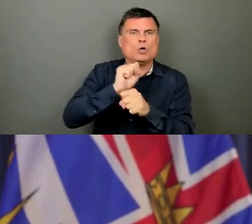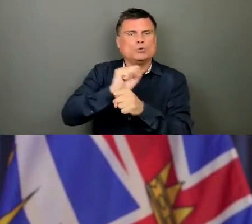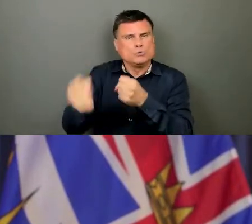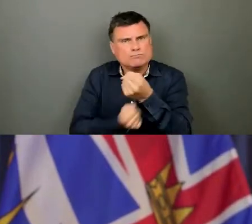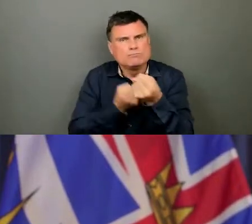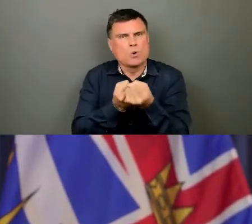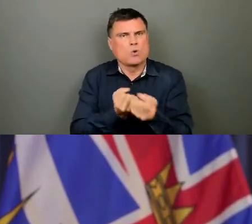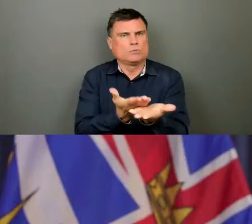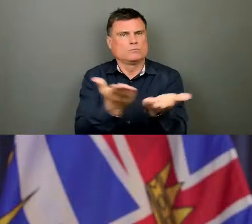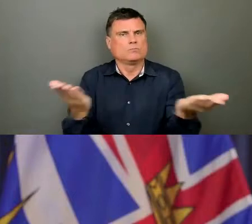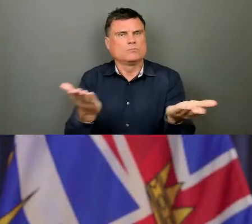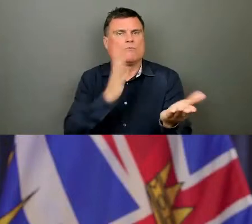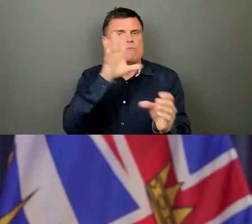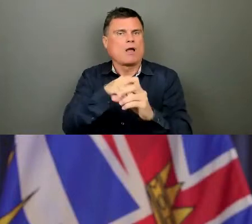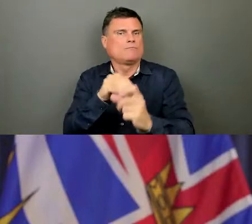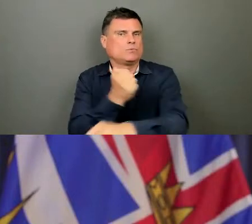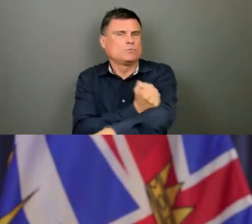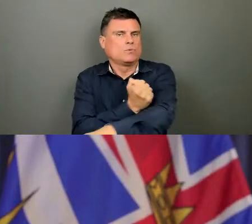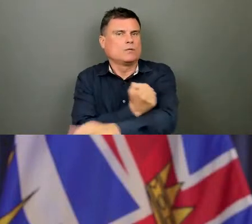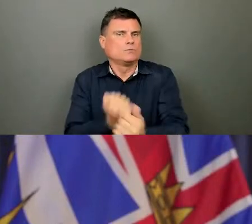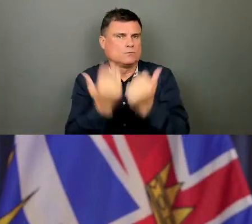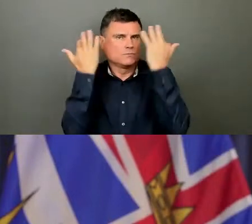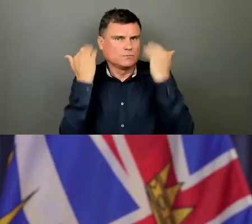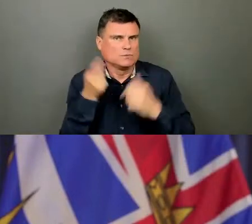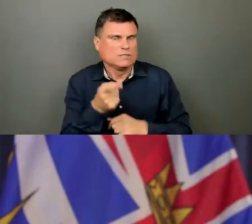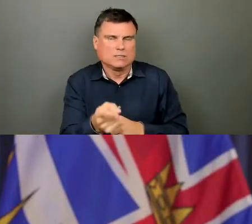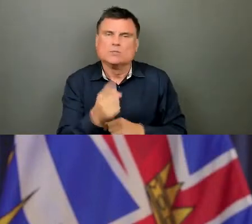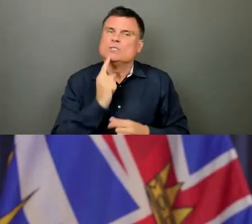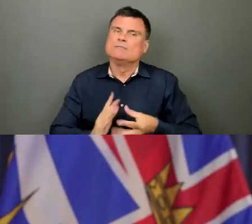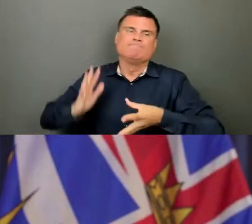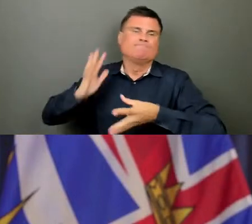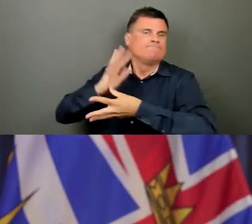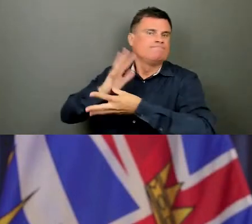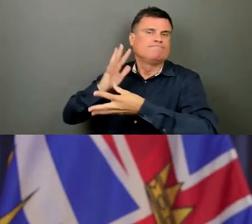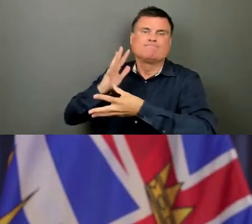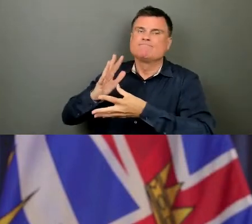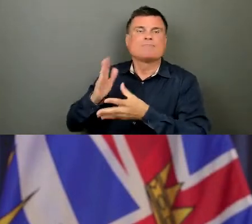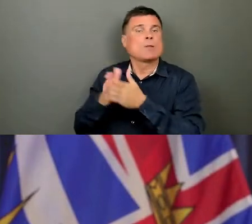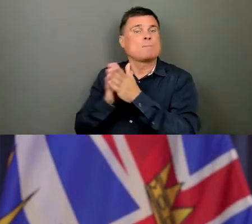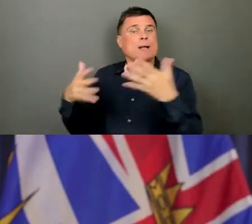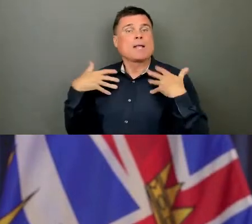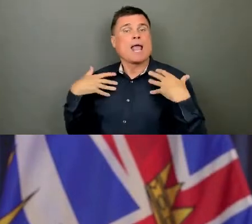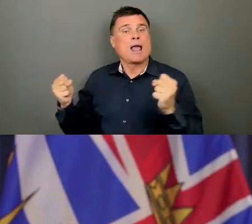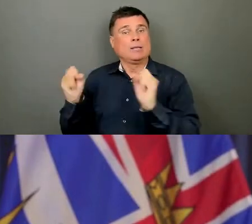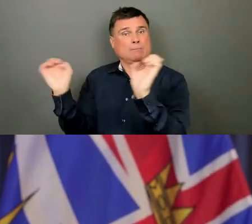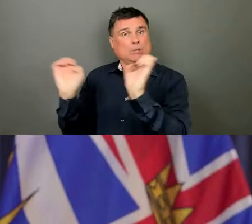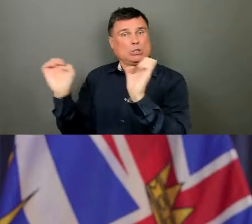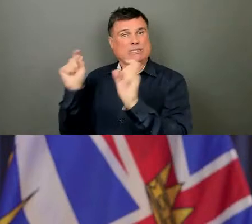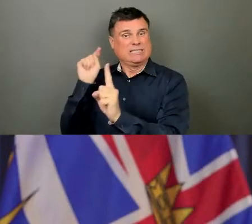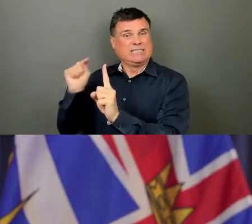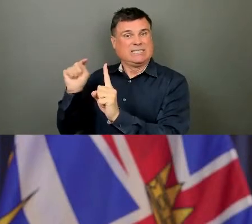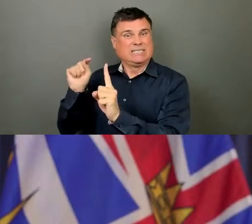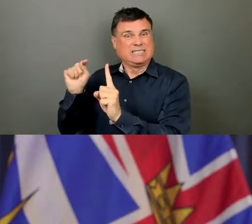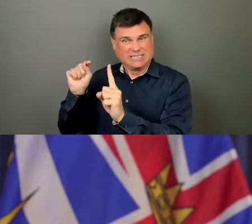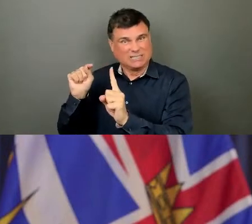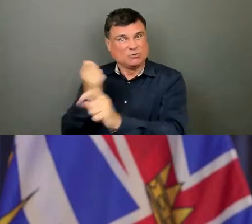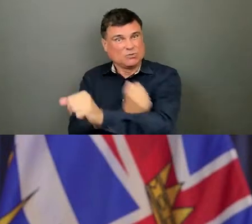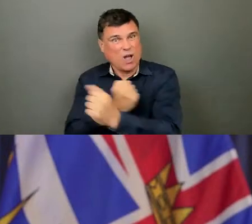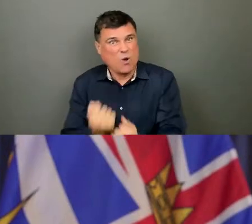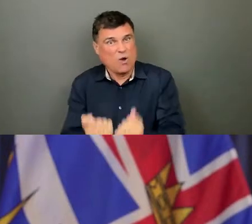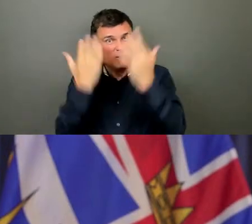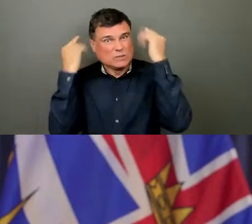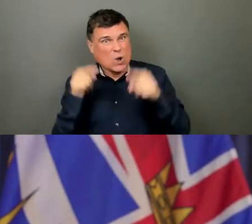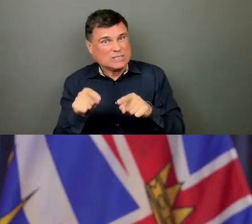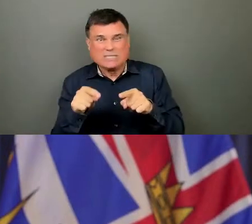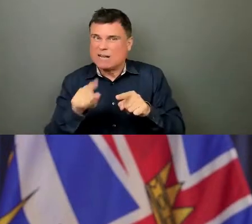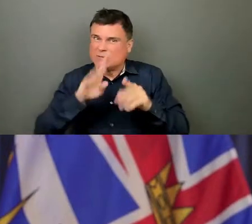is of singular importance, and that public health emergency, that of the overdose crisis, is with us, continues to be with us, and